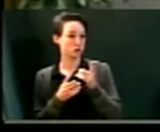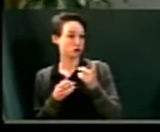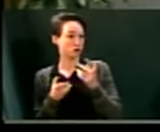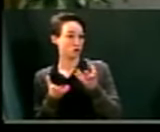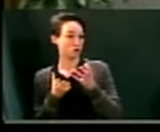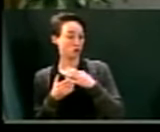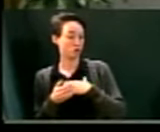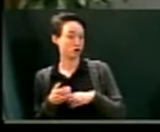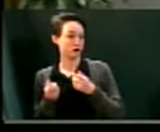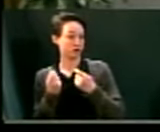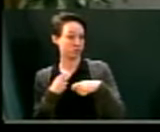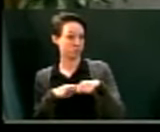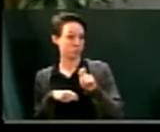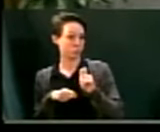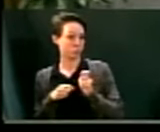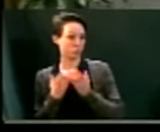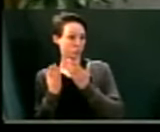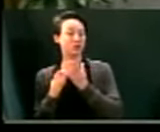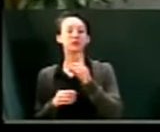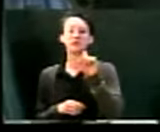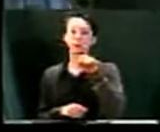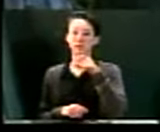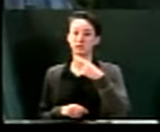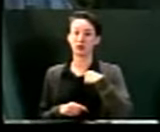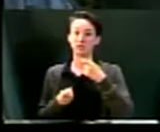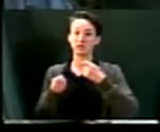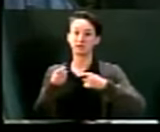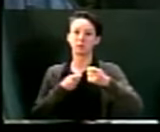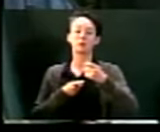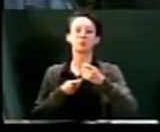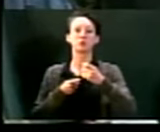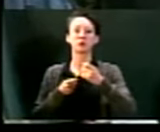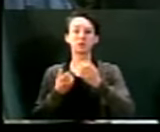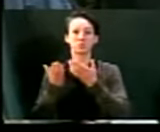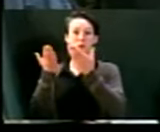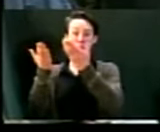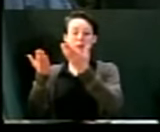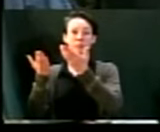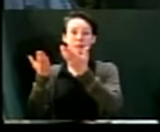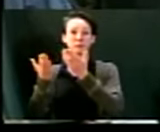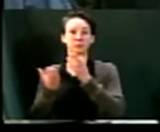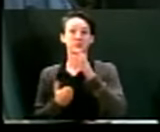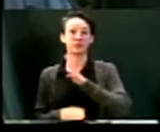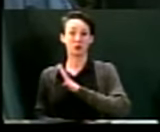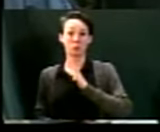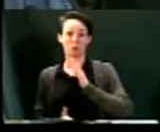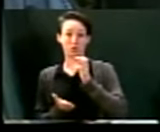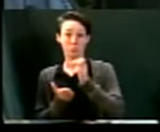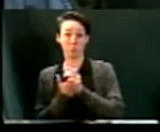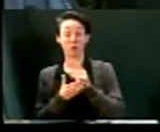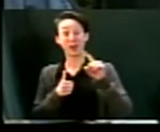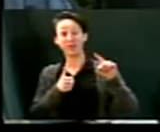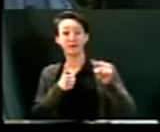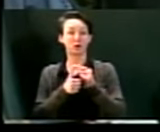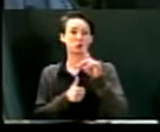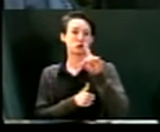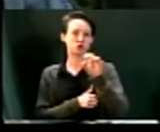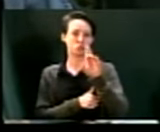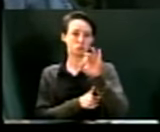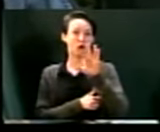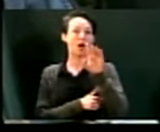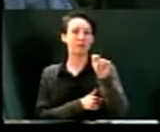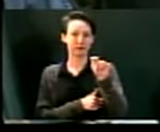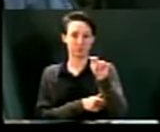motion? Yes, I'll make a substitute motion that the board approve as a first draft